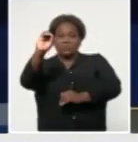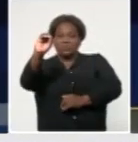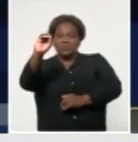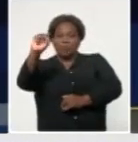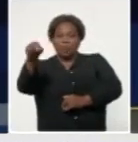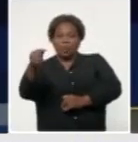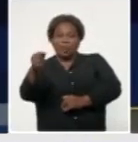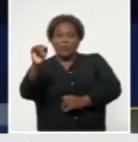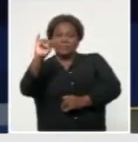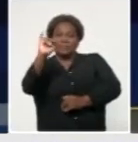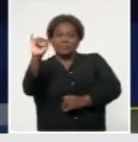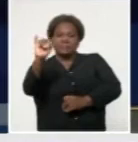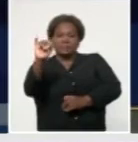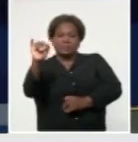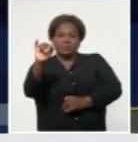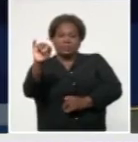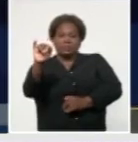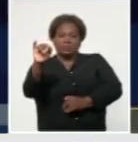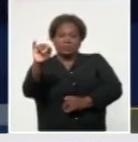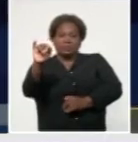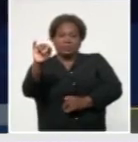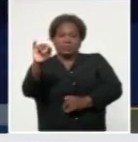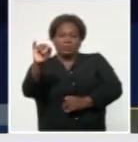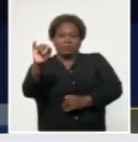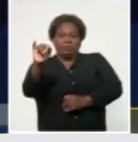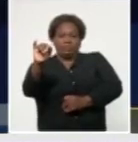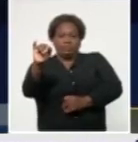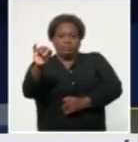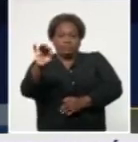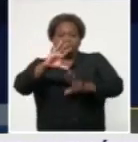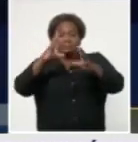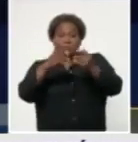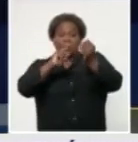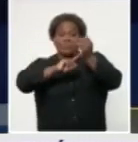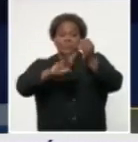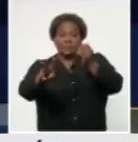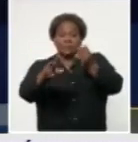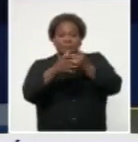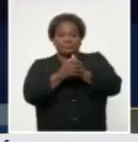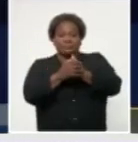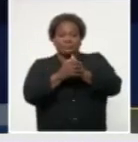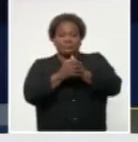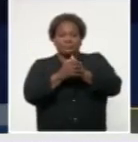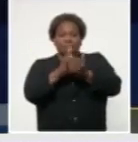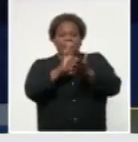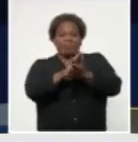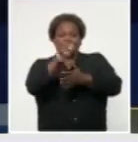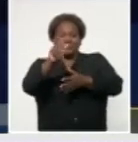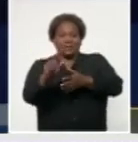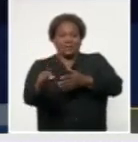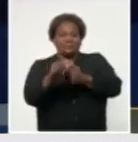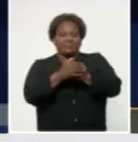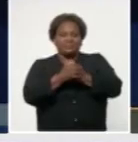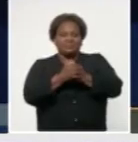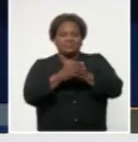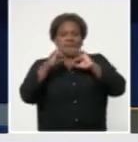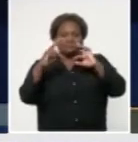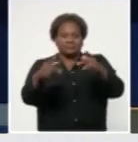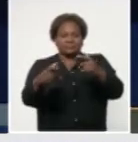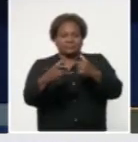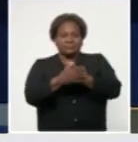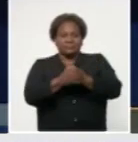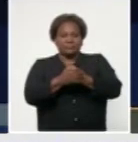For the first is of 5% or below, and for the second is of 3% or below. So Cuba meets